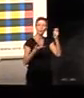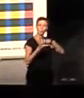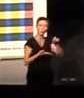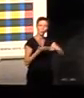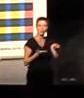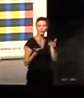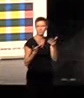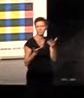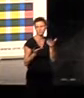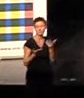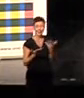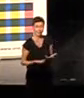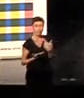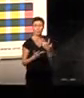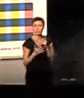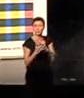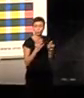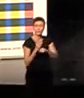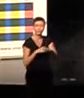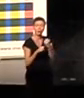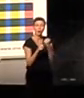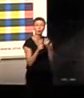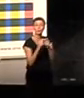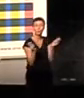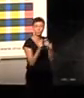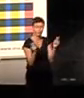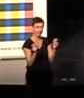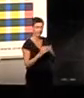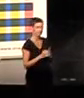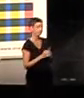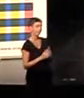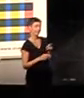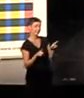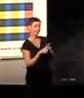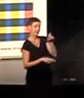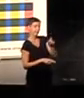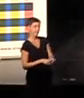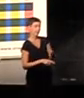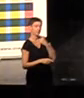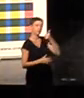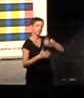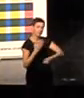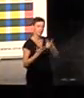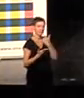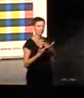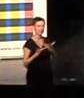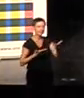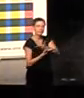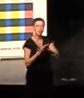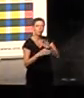garden in de woning up to love dutch national elections hij opende platform for this course will happen politics